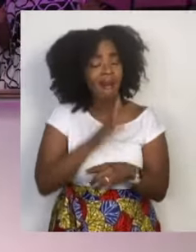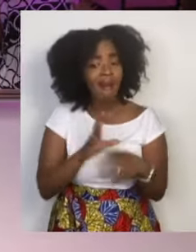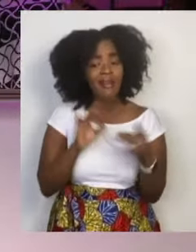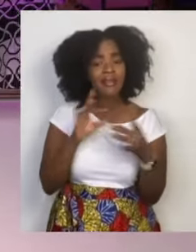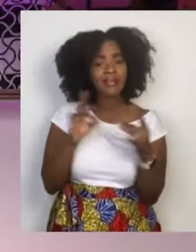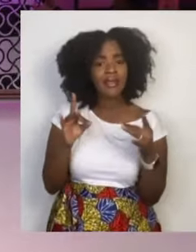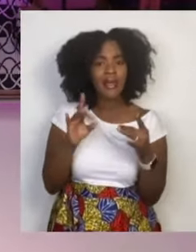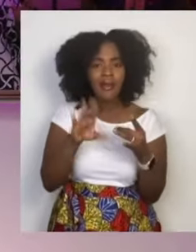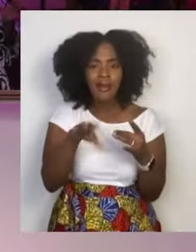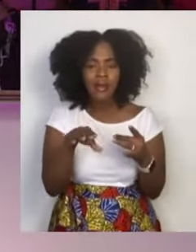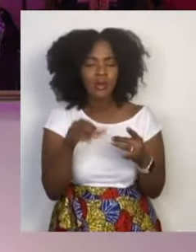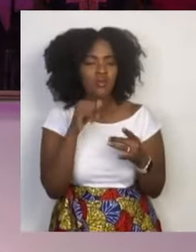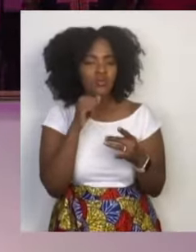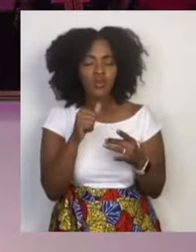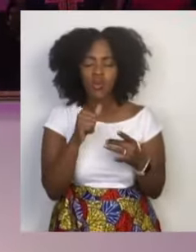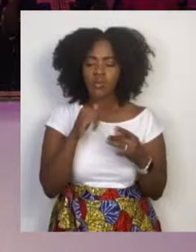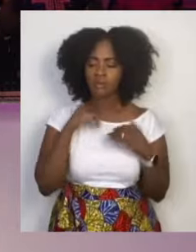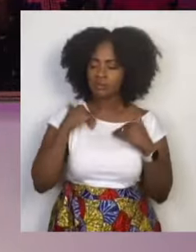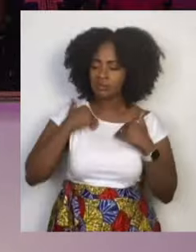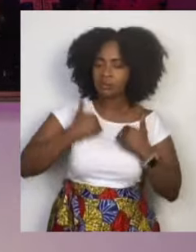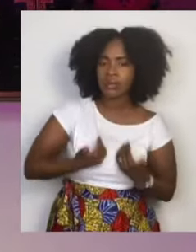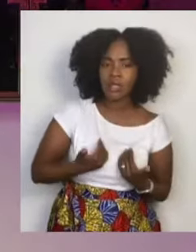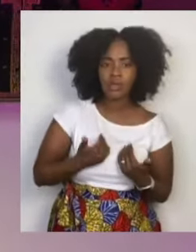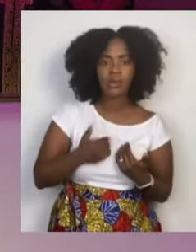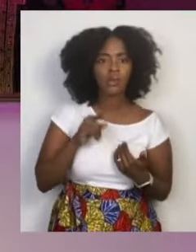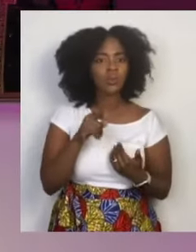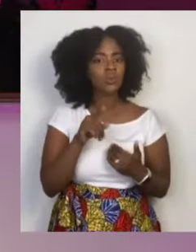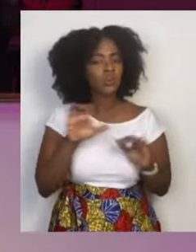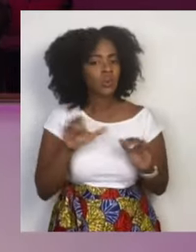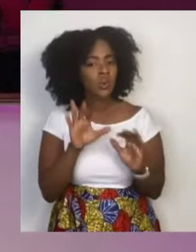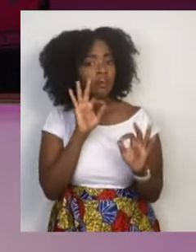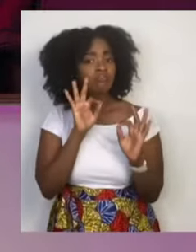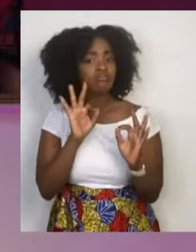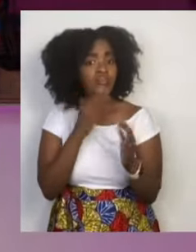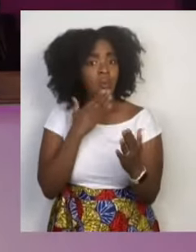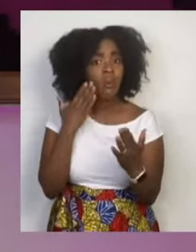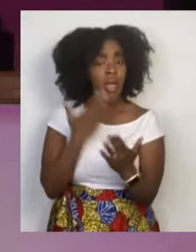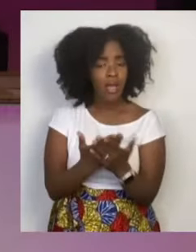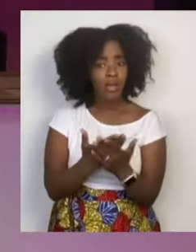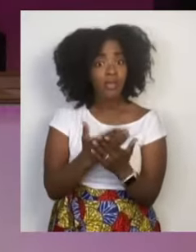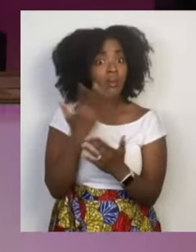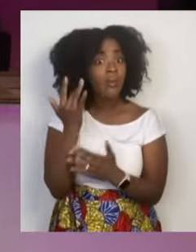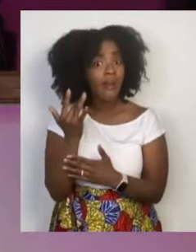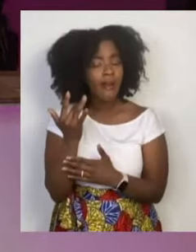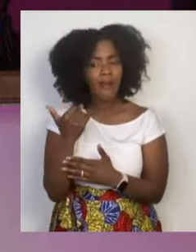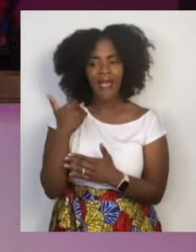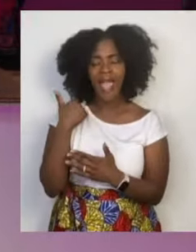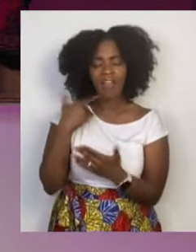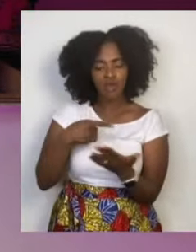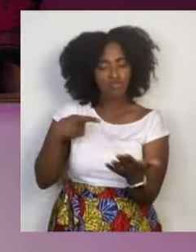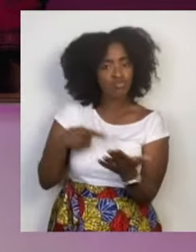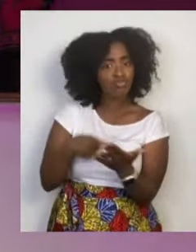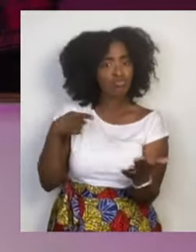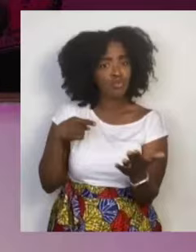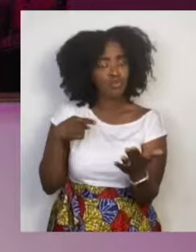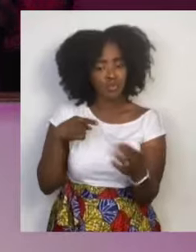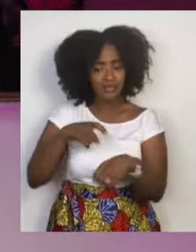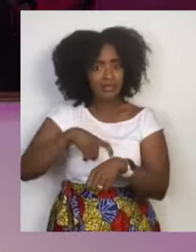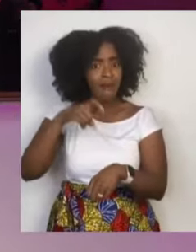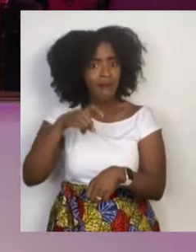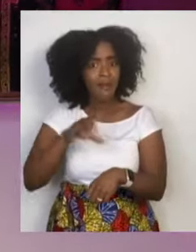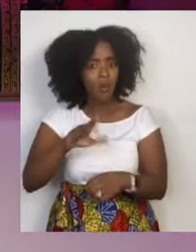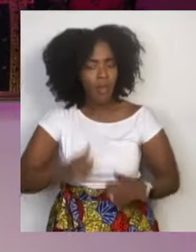well-doing, because there is a due season, and your season is